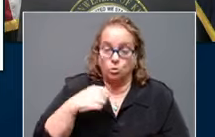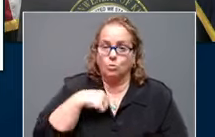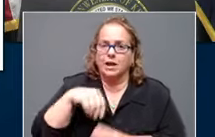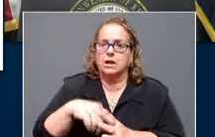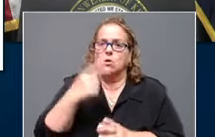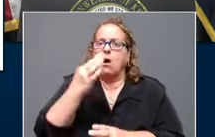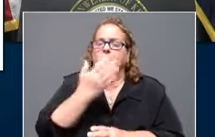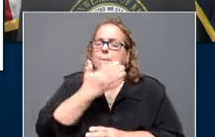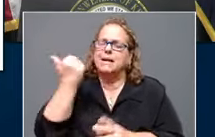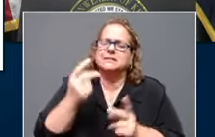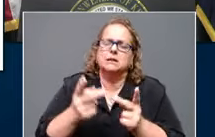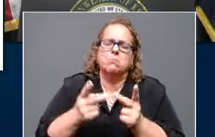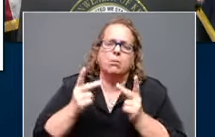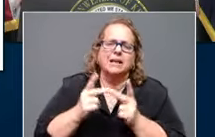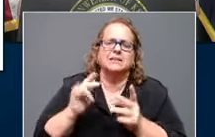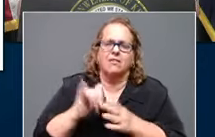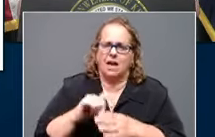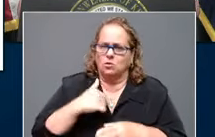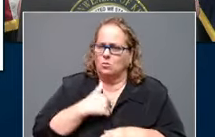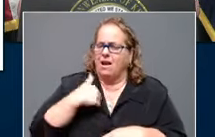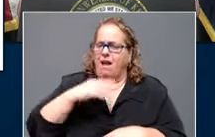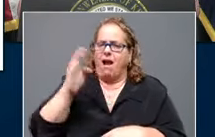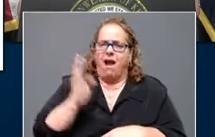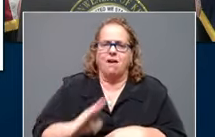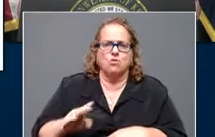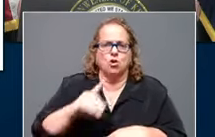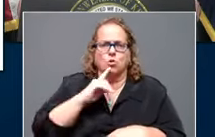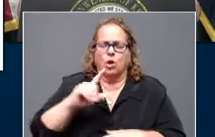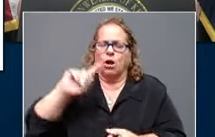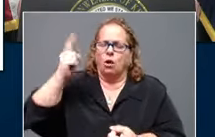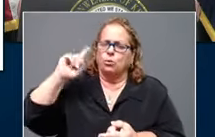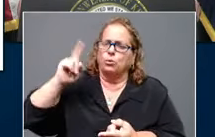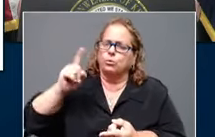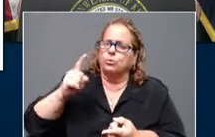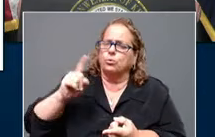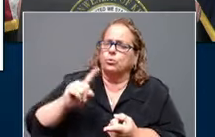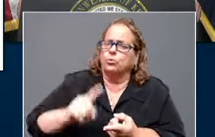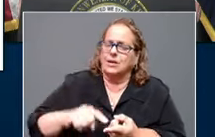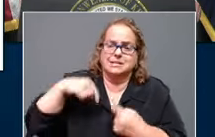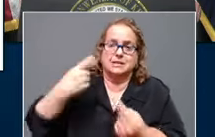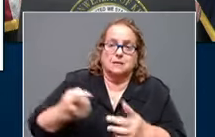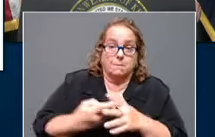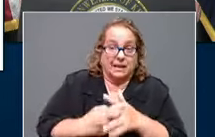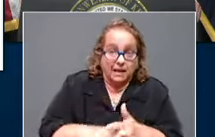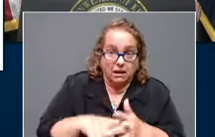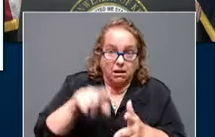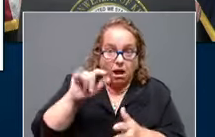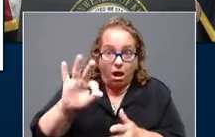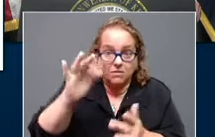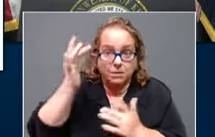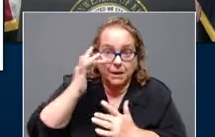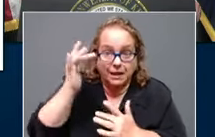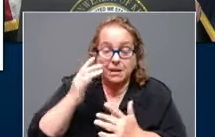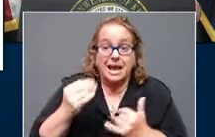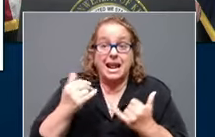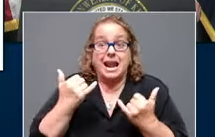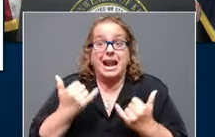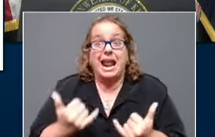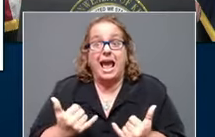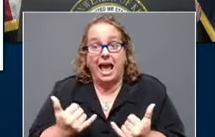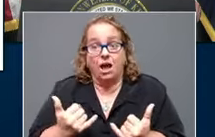way. Honestly, trying to do anything and everything I can to where people will see and understand the